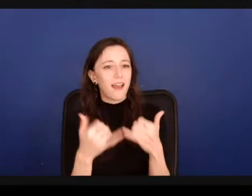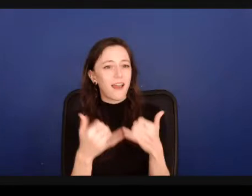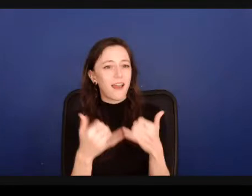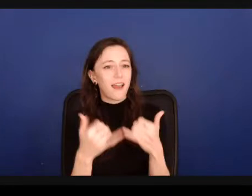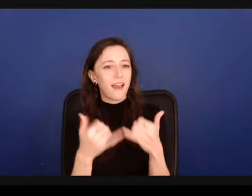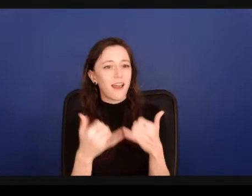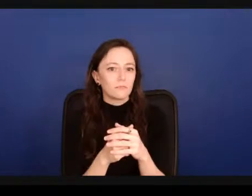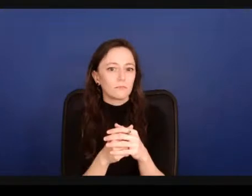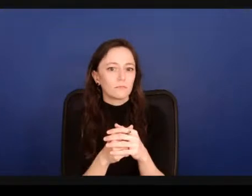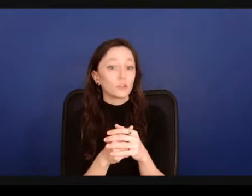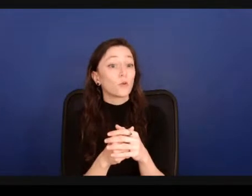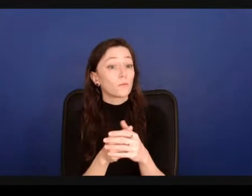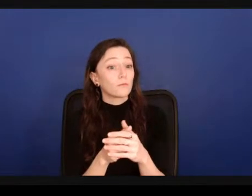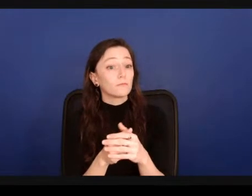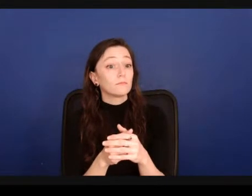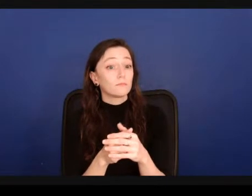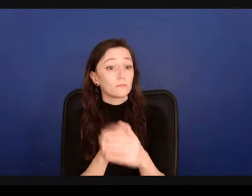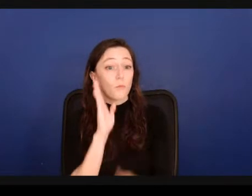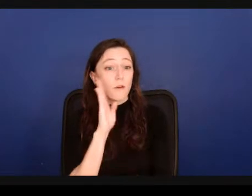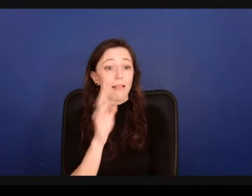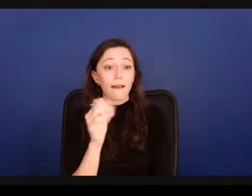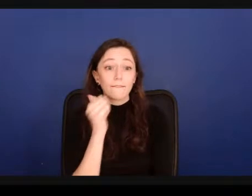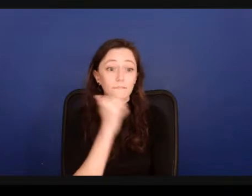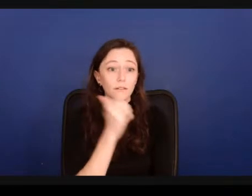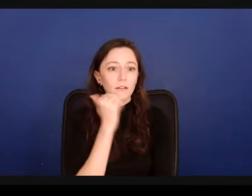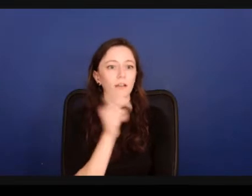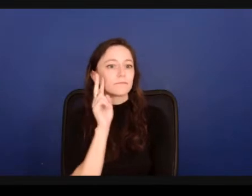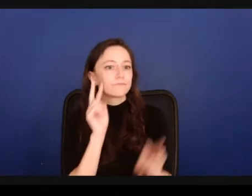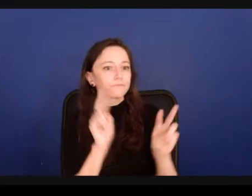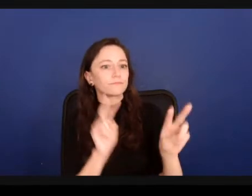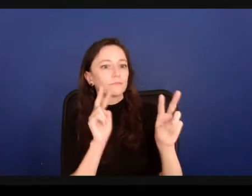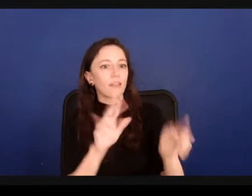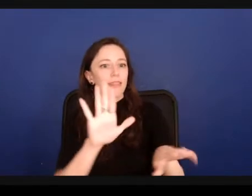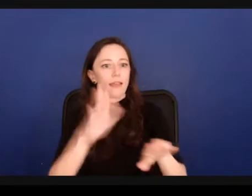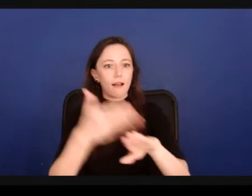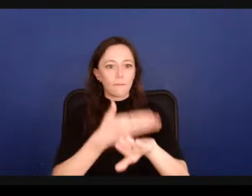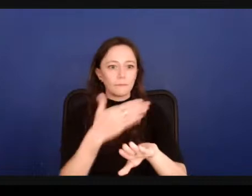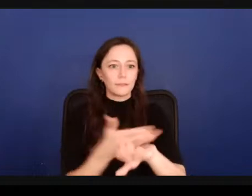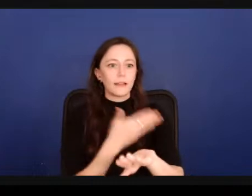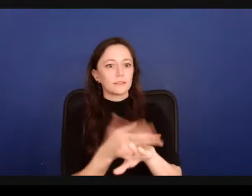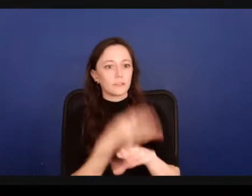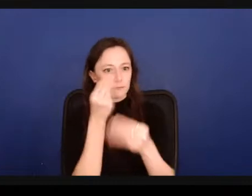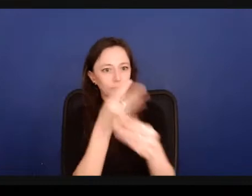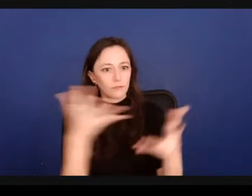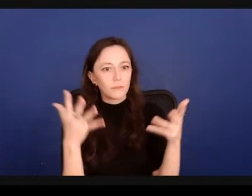at their updates, their daily updates here, starting on the 30th.